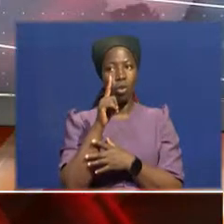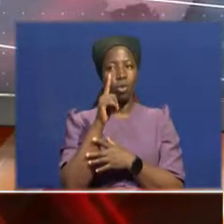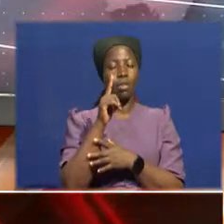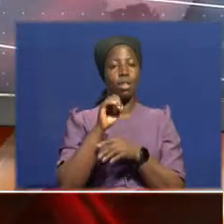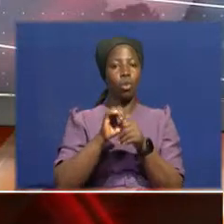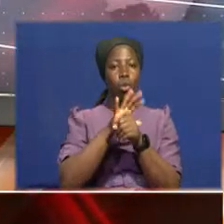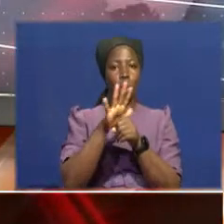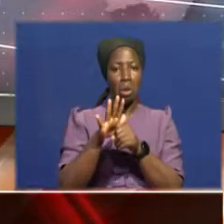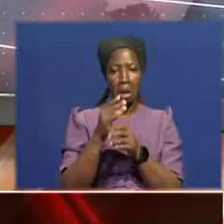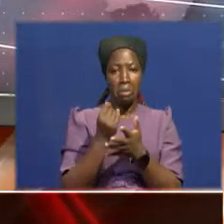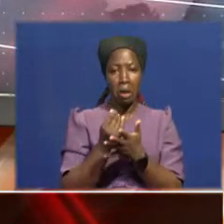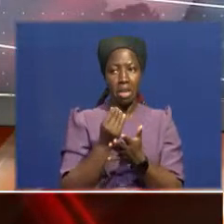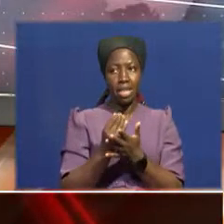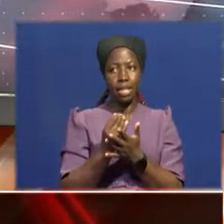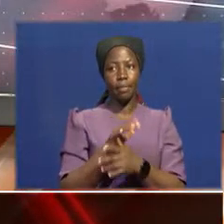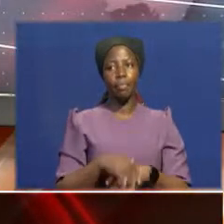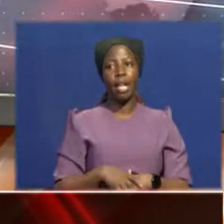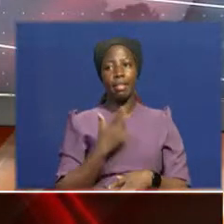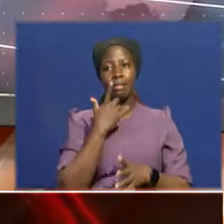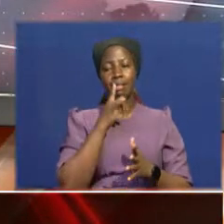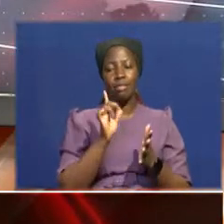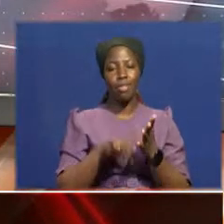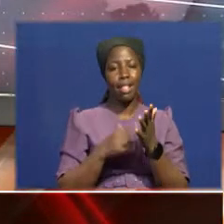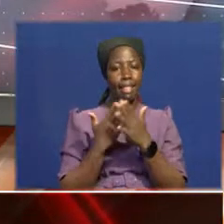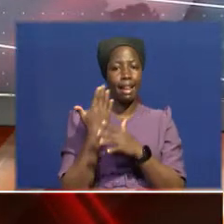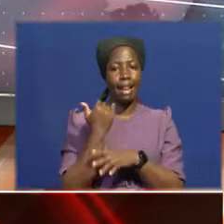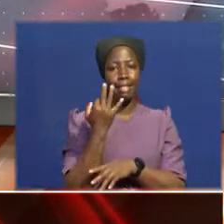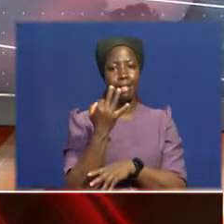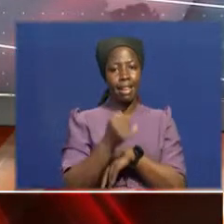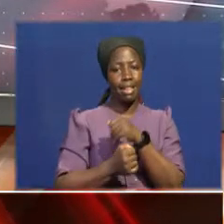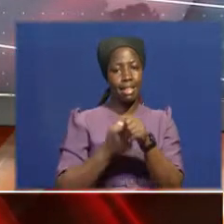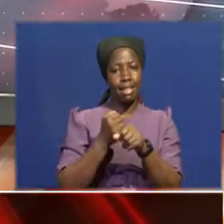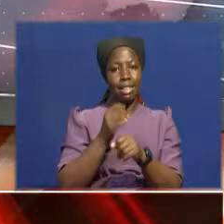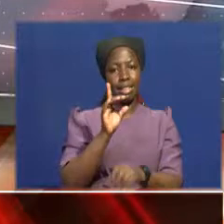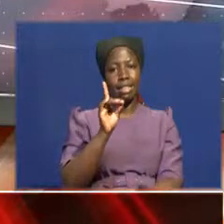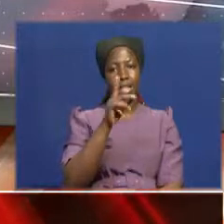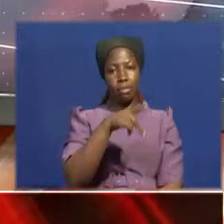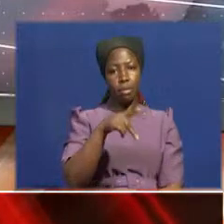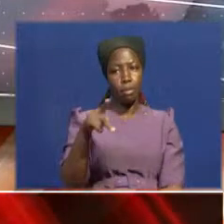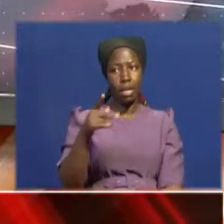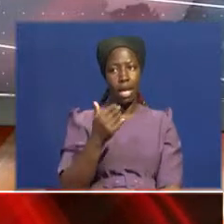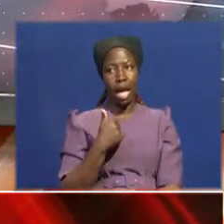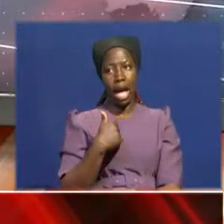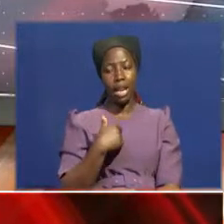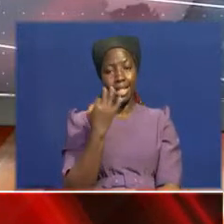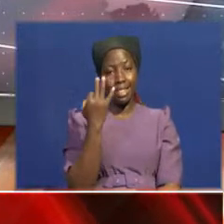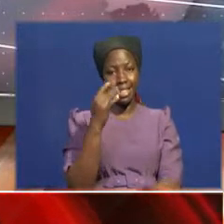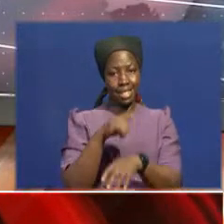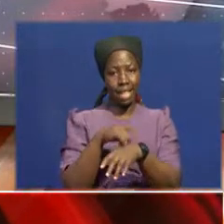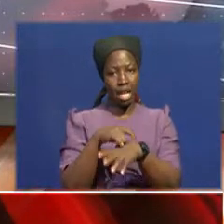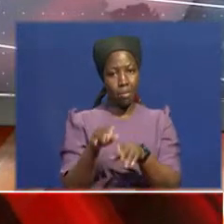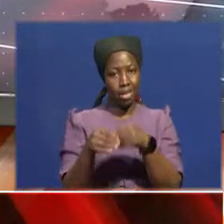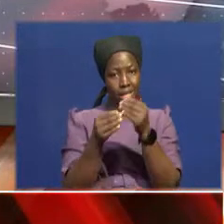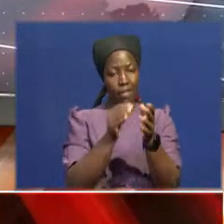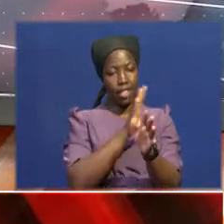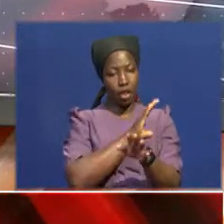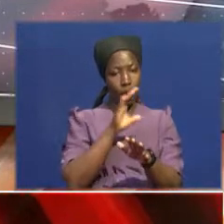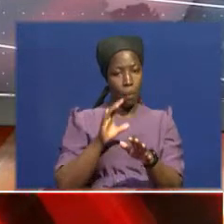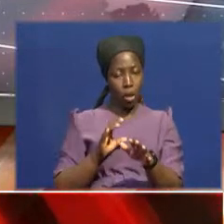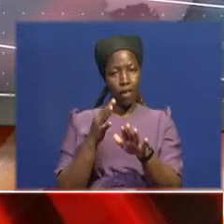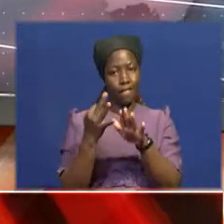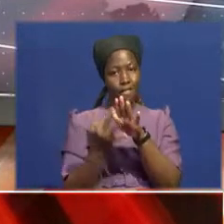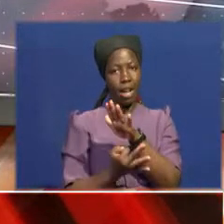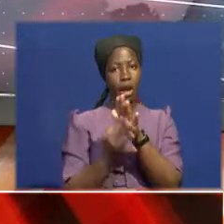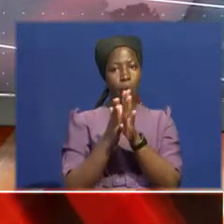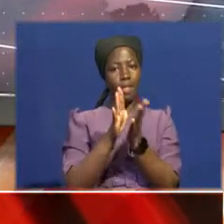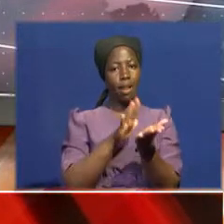Mbarak revealed that in the last 3 years, the DPP had thrice returned the commission file with recommendation to cover